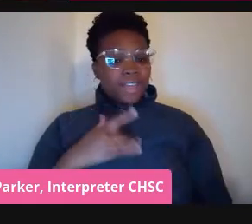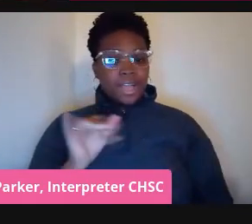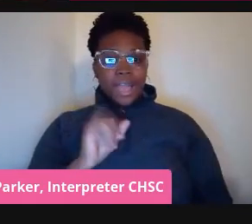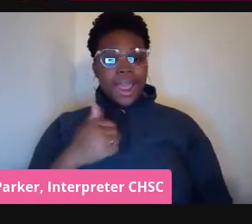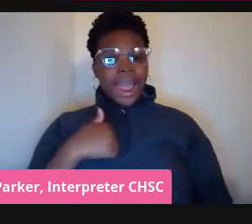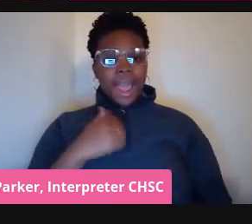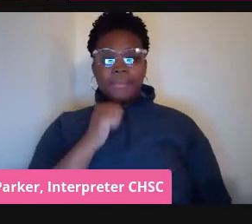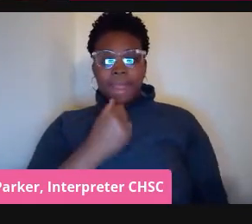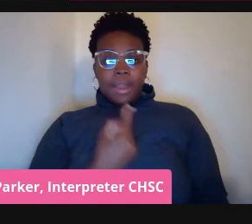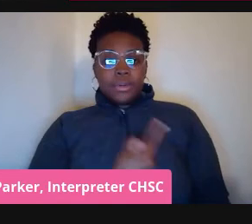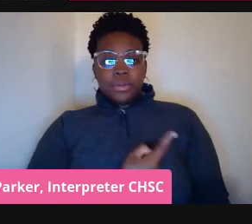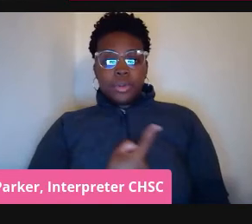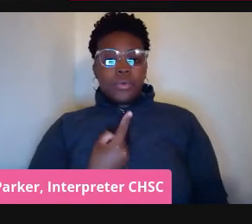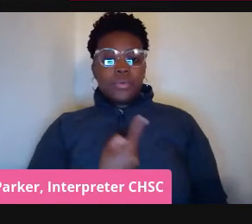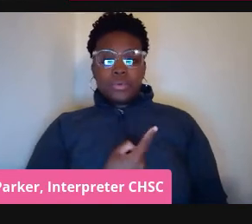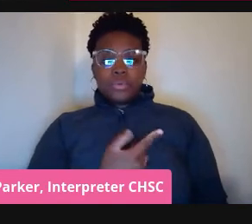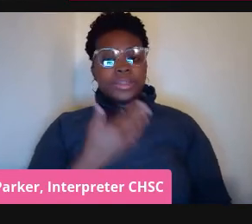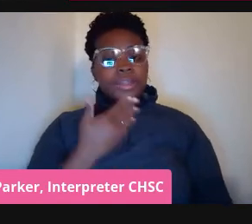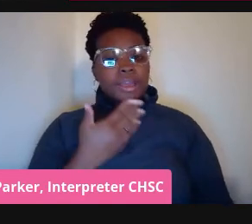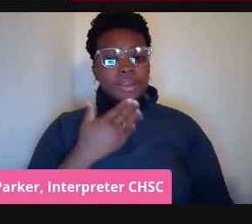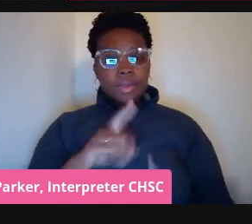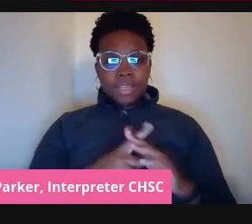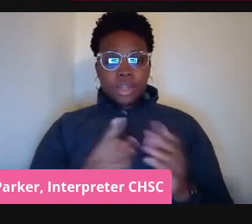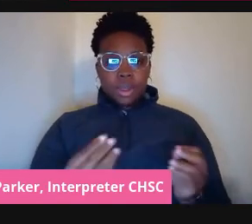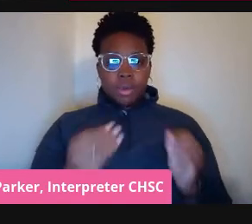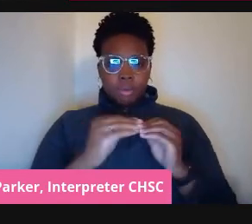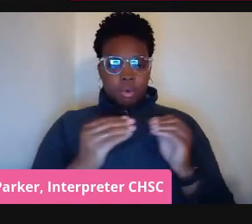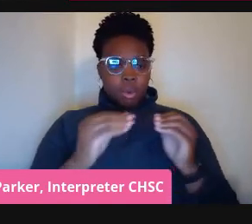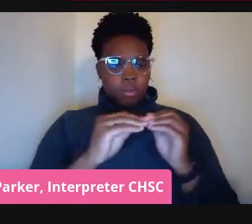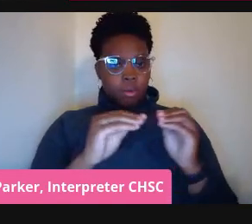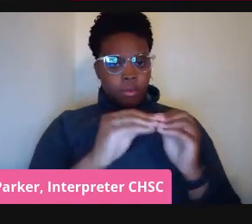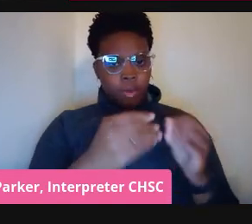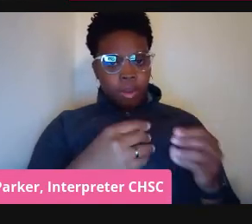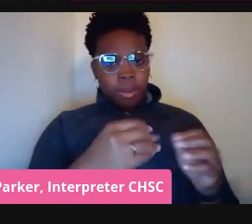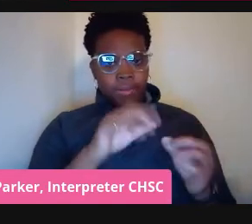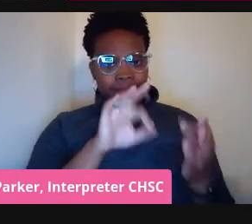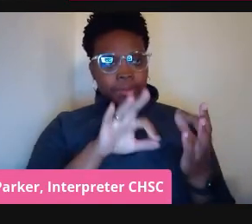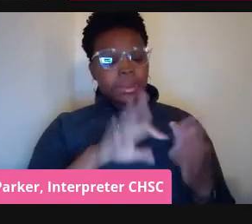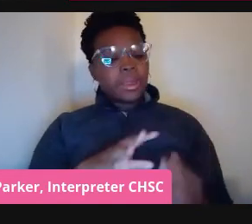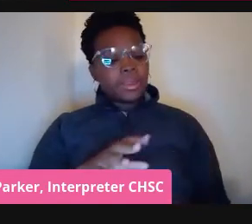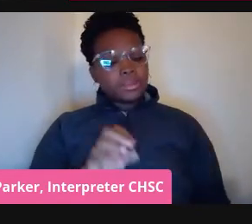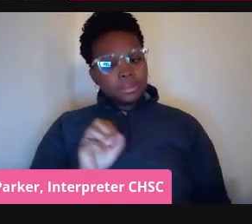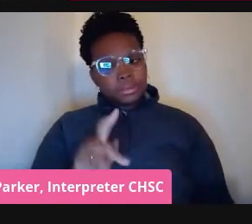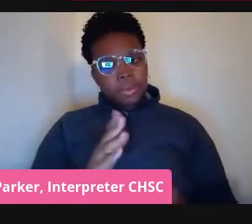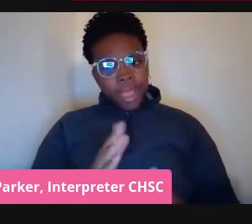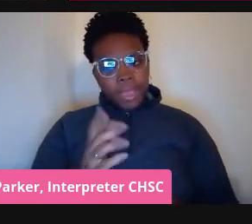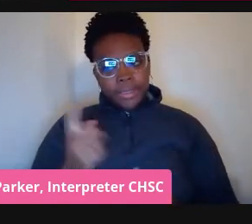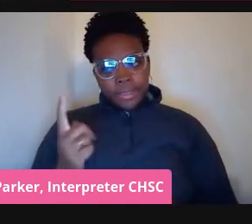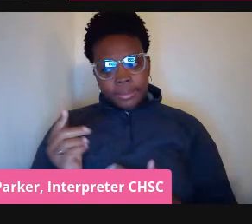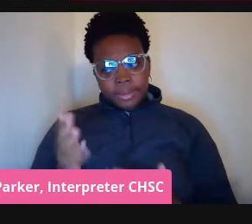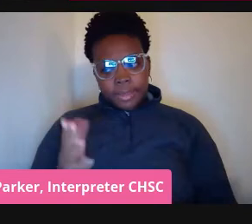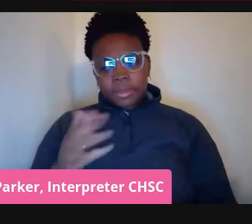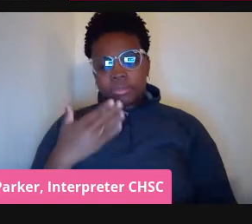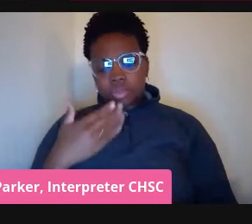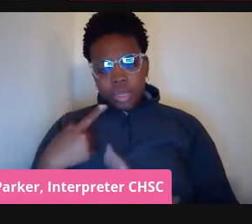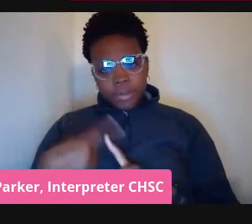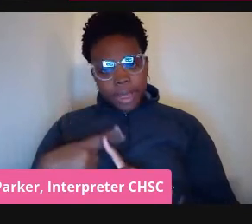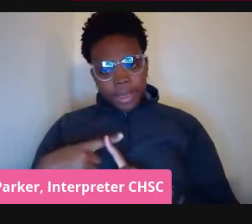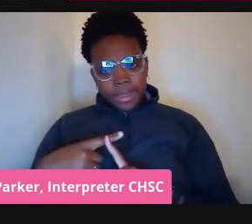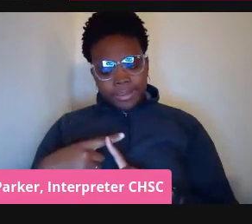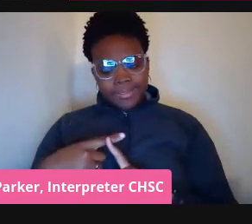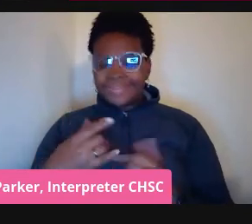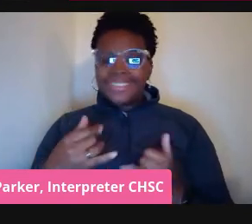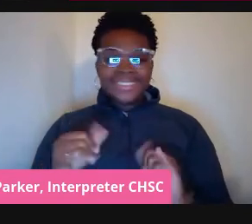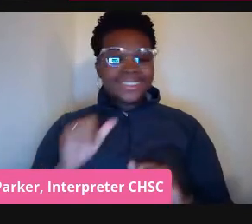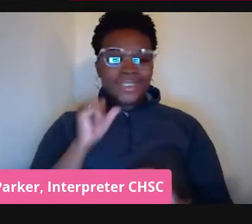so alone." And I started getting more and more of that. And I'm like, okay, well, there's something there. This is good. I still wasn't convinced that this